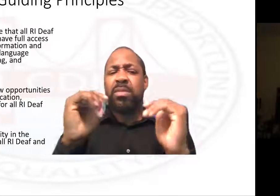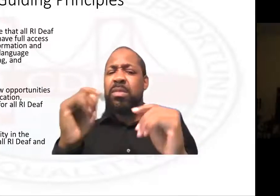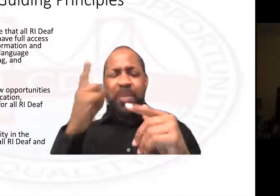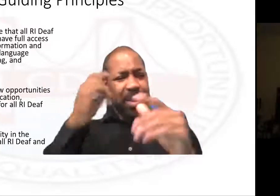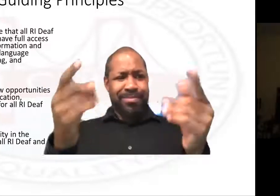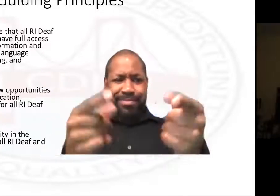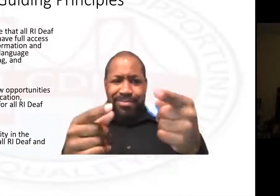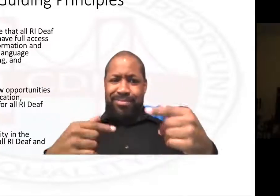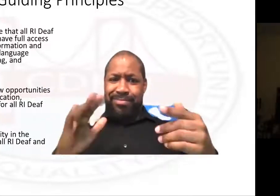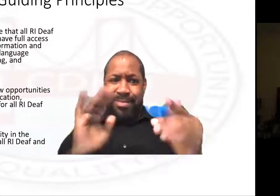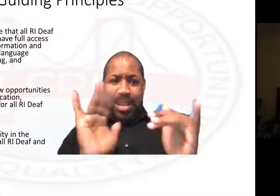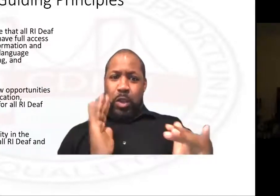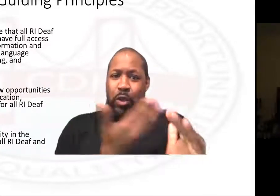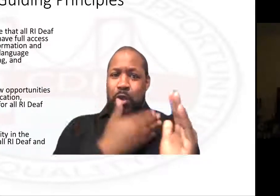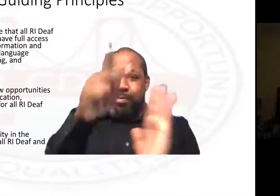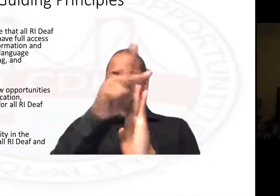That